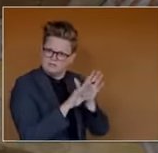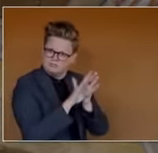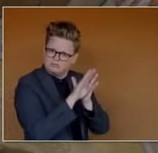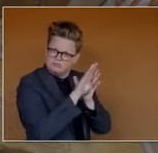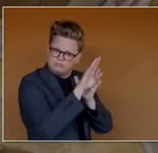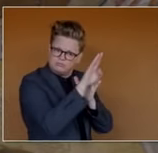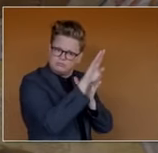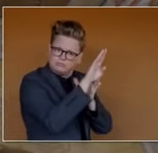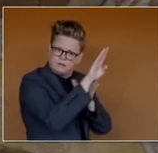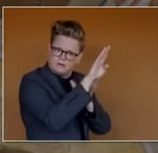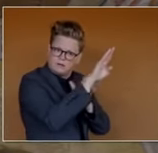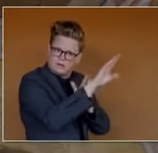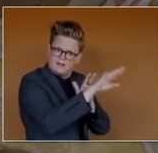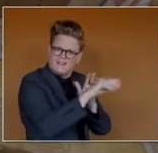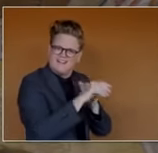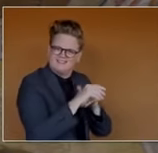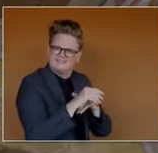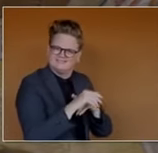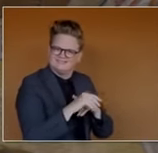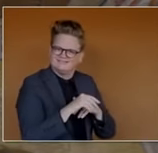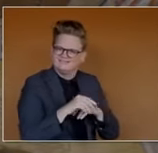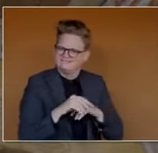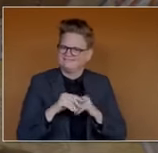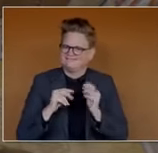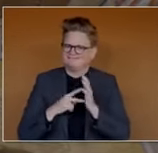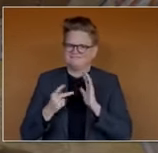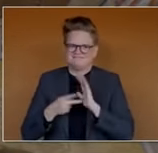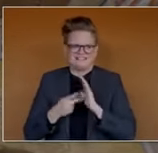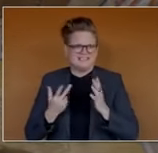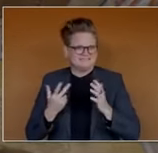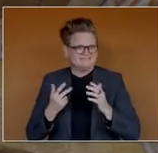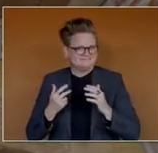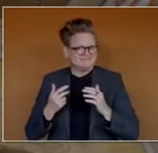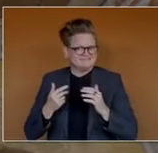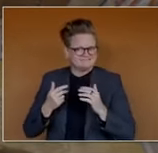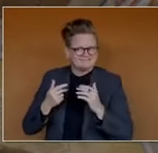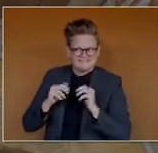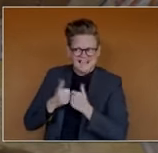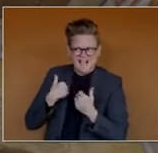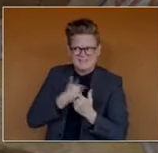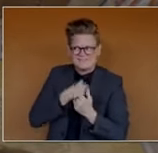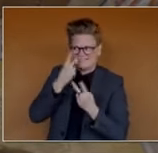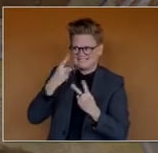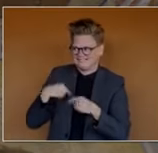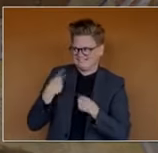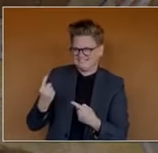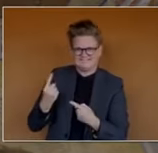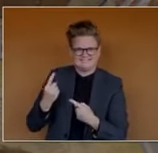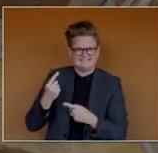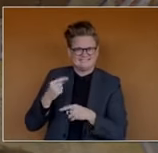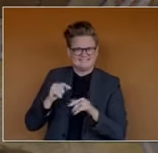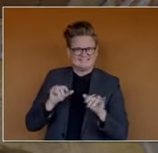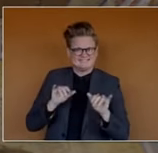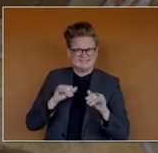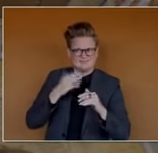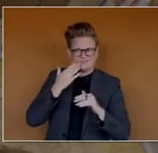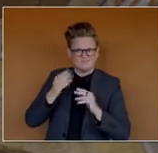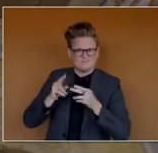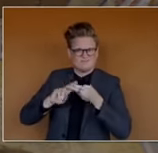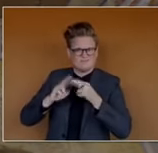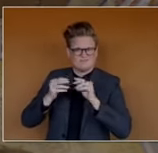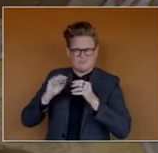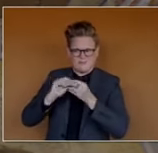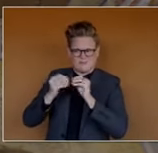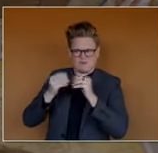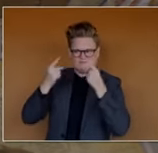at least the minimum pace we've seen over the last week or so, then we're confident that June 15th number. We're also